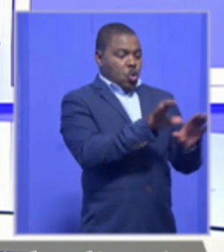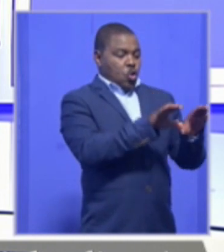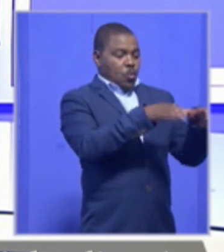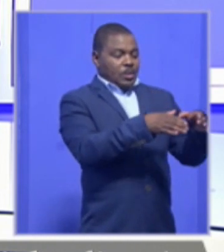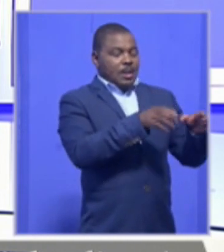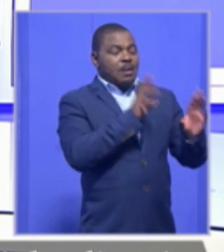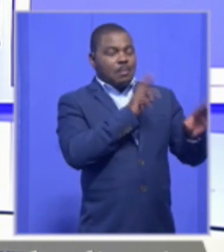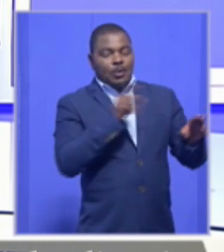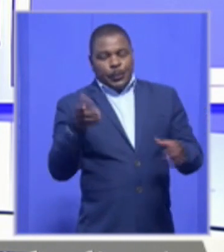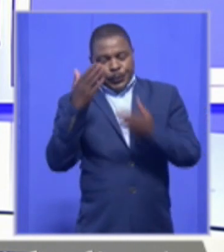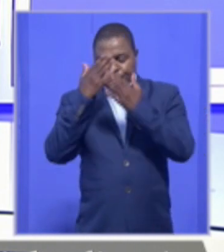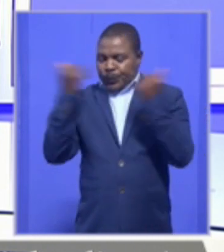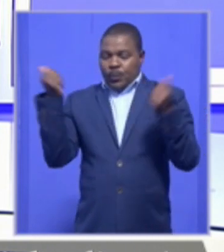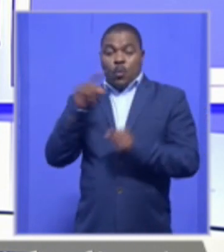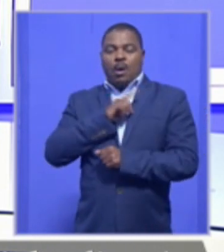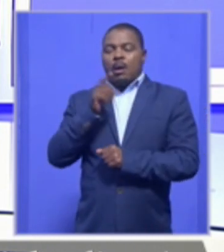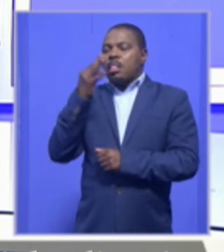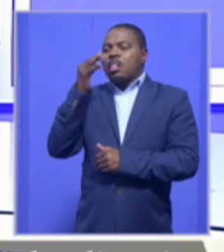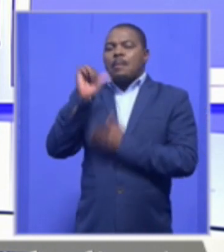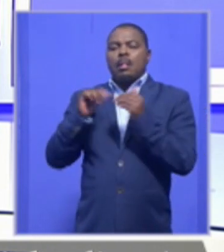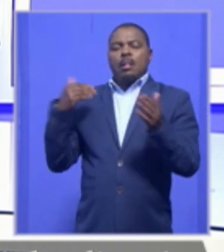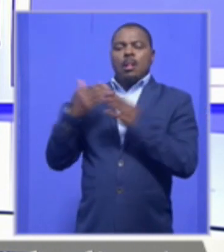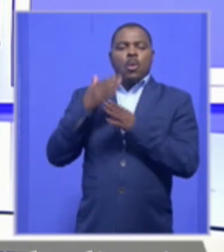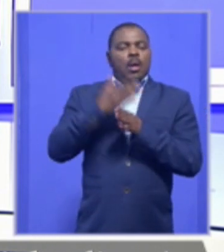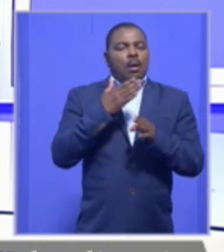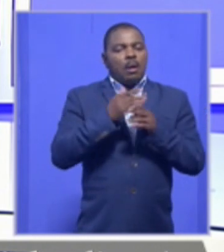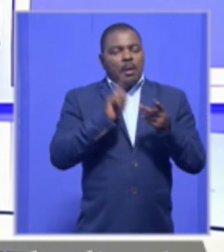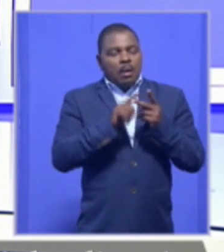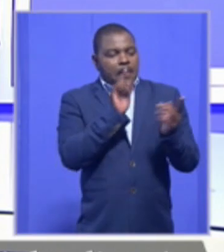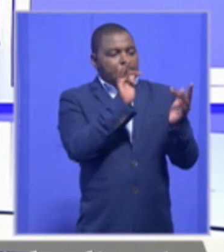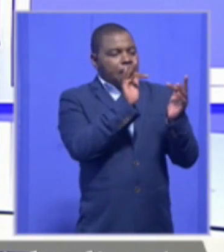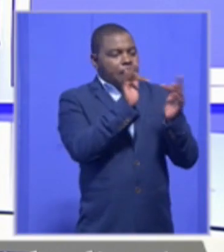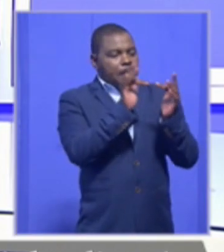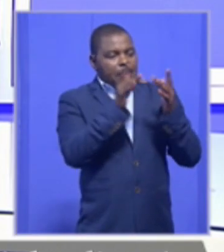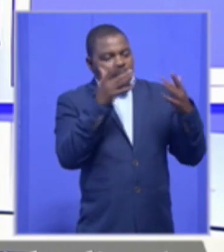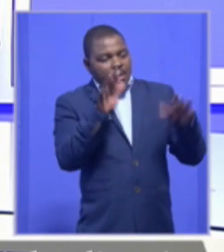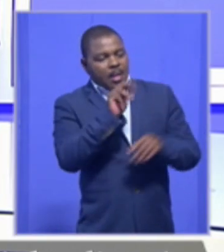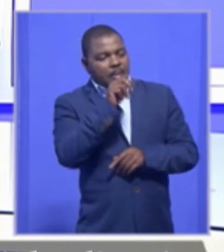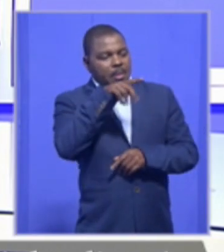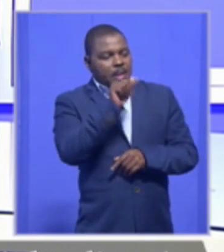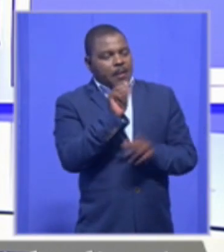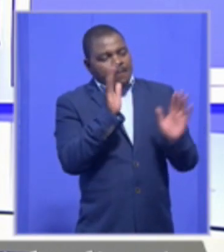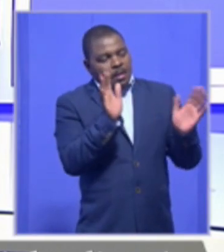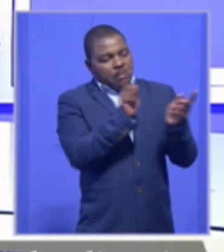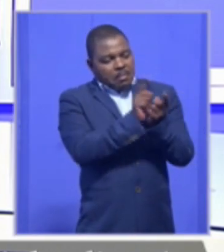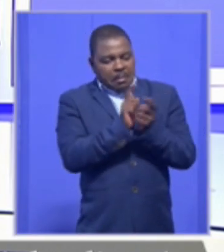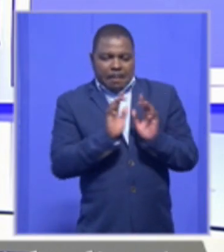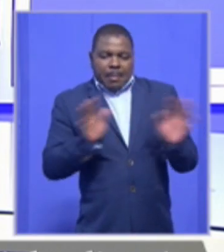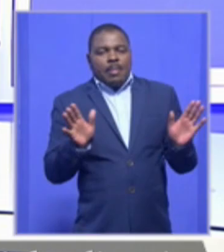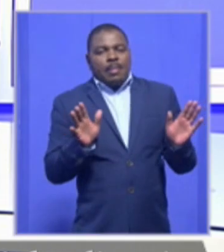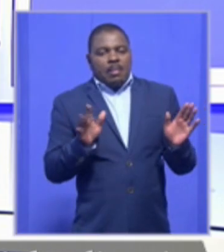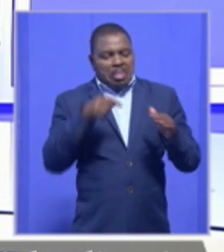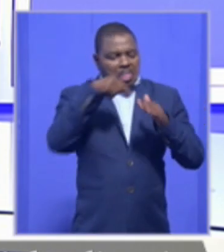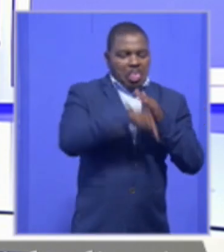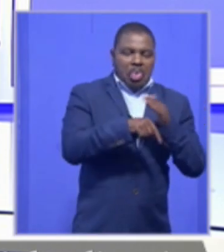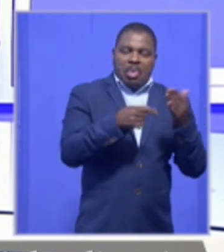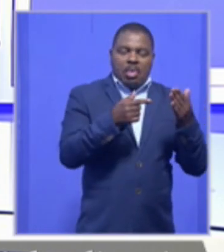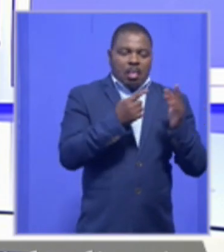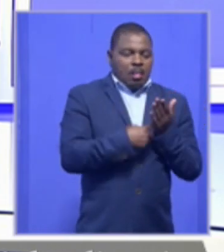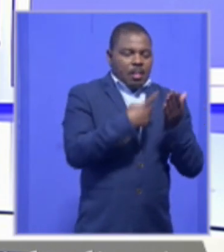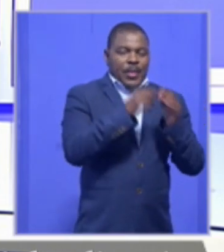tharo fela a le mošomong go mme o bile le kopano ya go itsebiša le go dumedišana fela le ba botšhotšhisi ba bosetšhaba ke gore NPA. Simelane